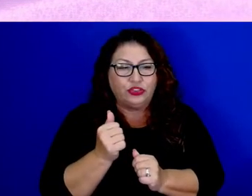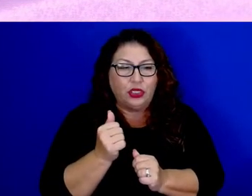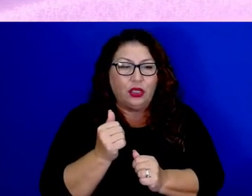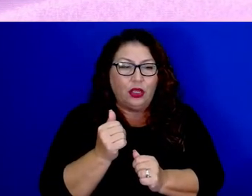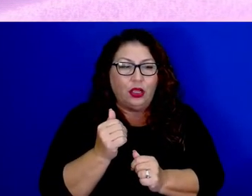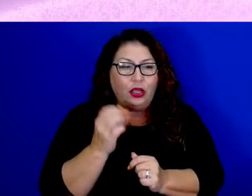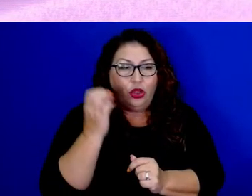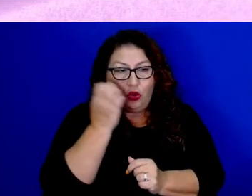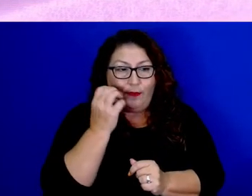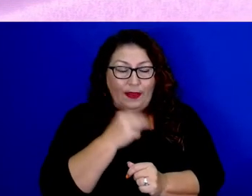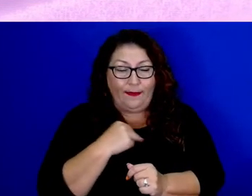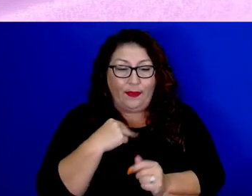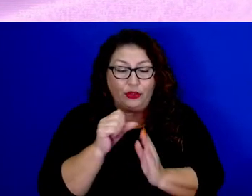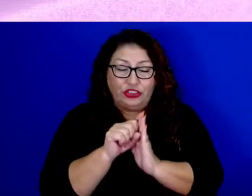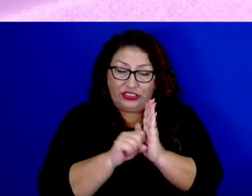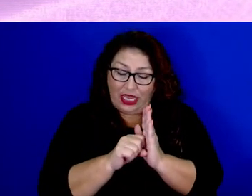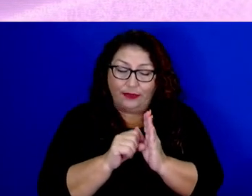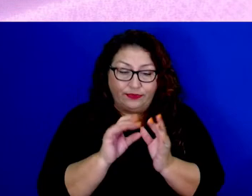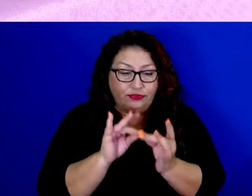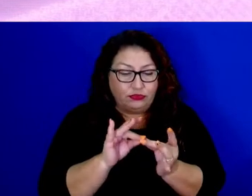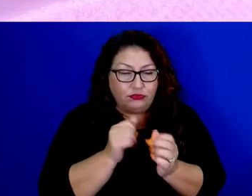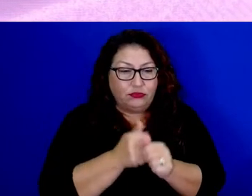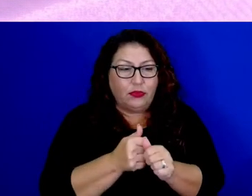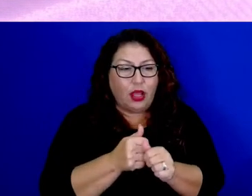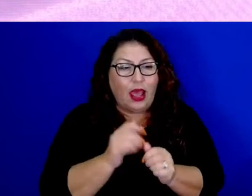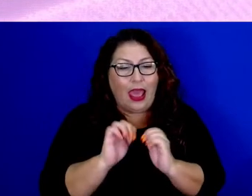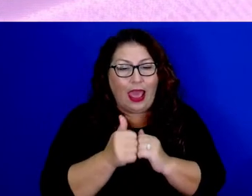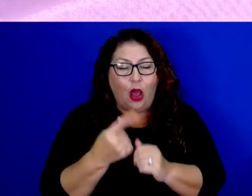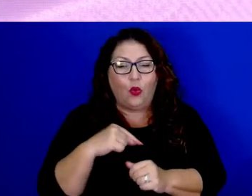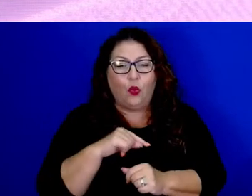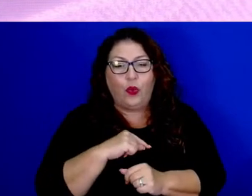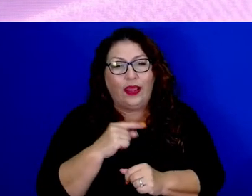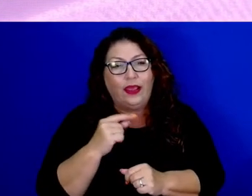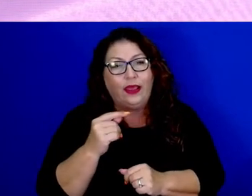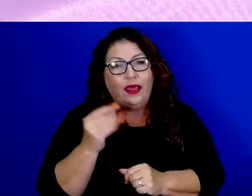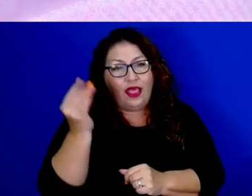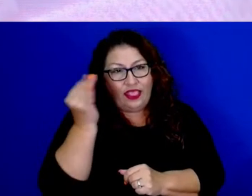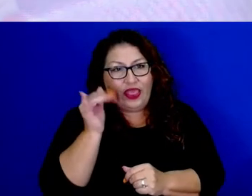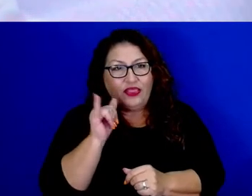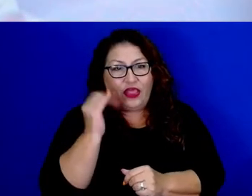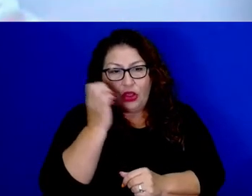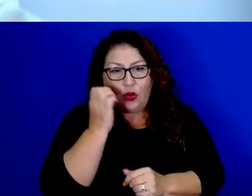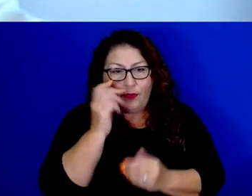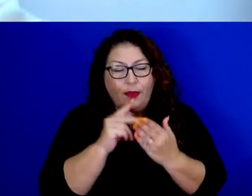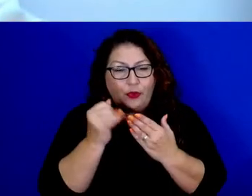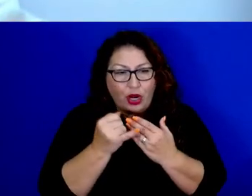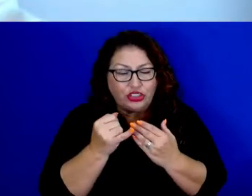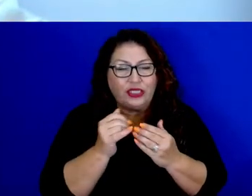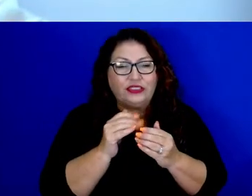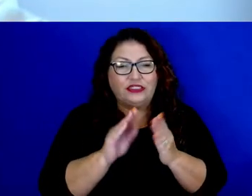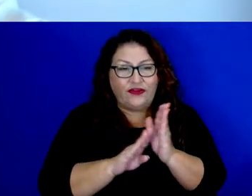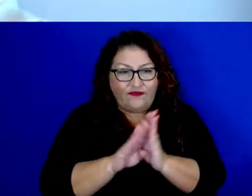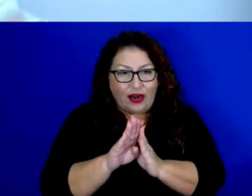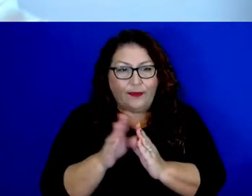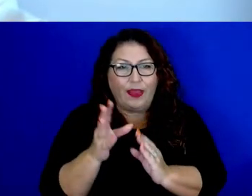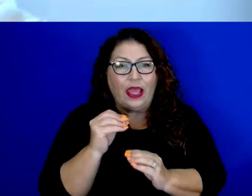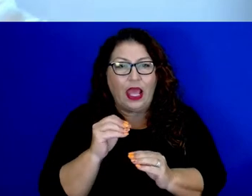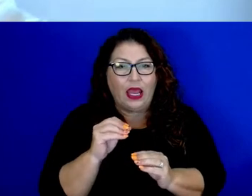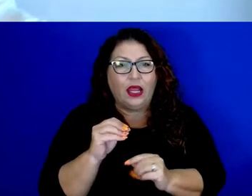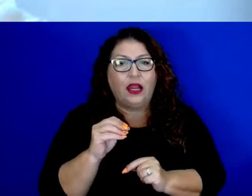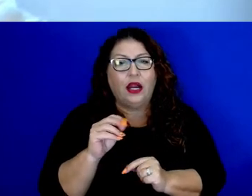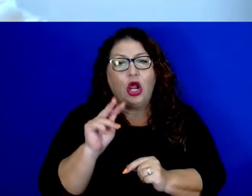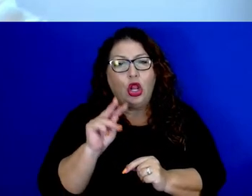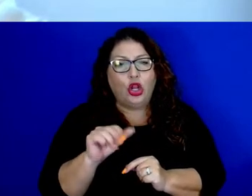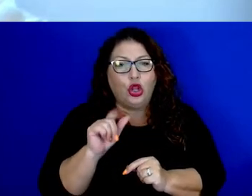of, how we think that the European project is developing and looking at Europe